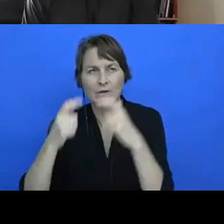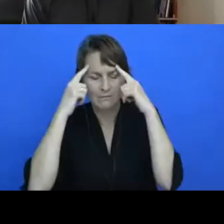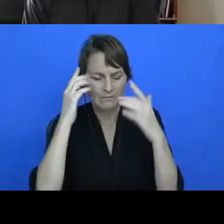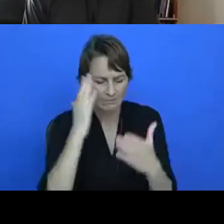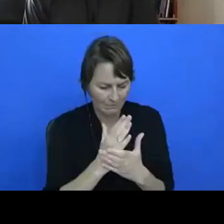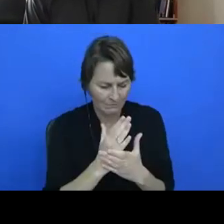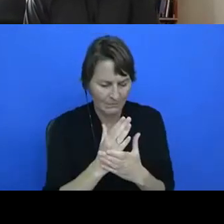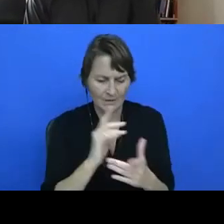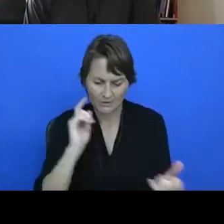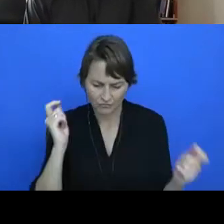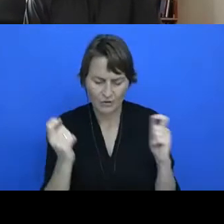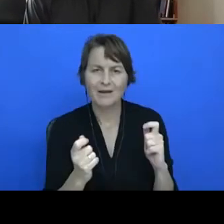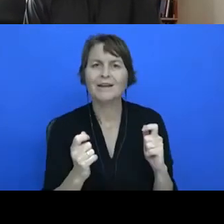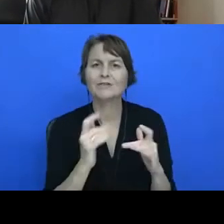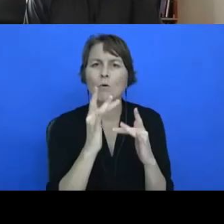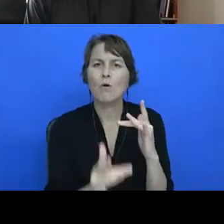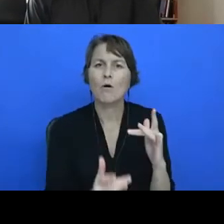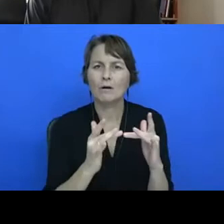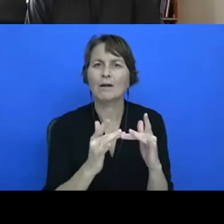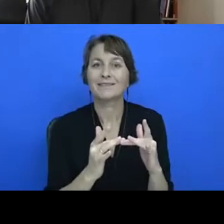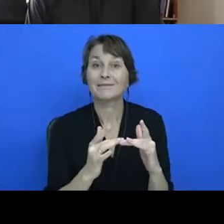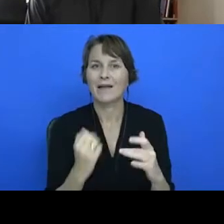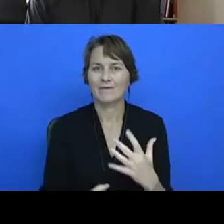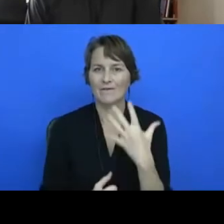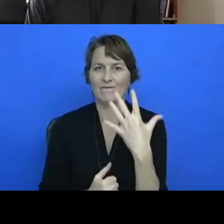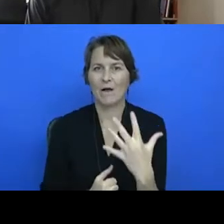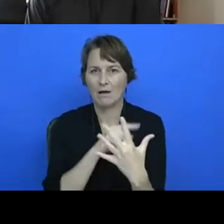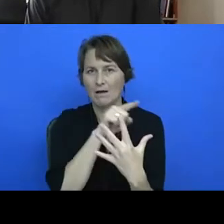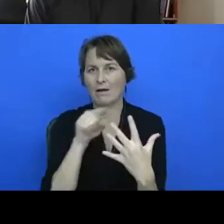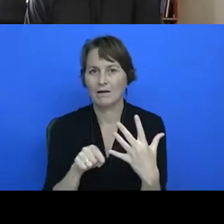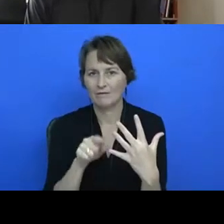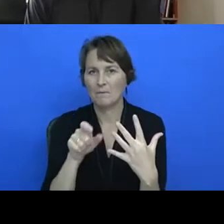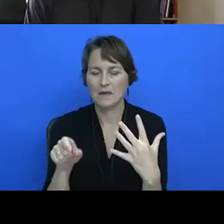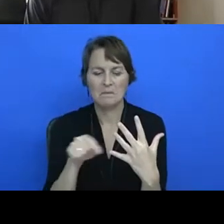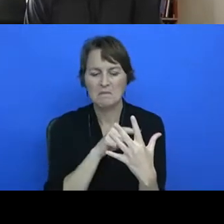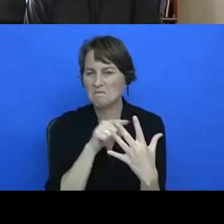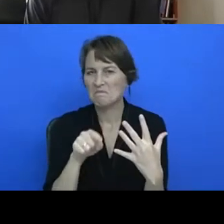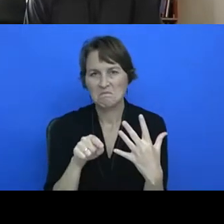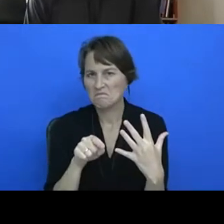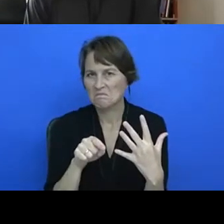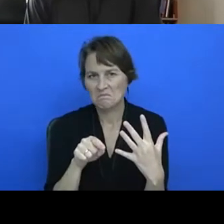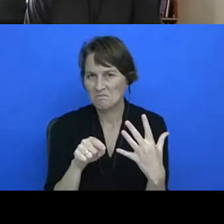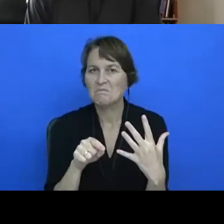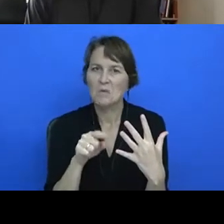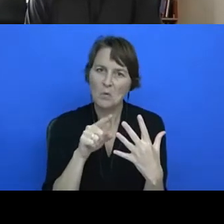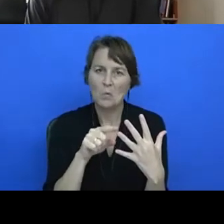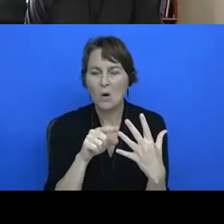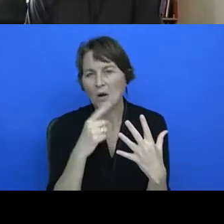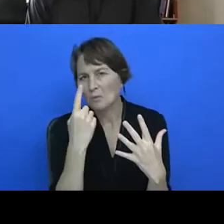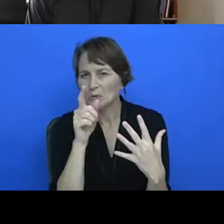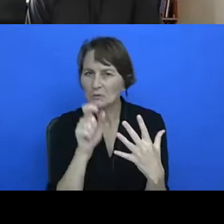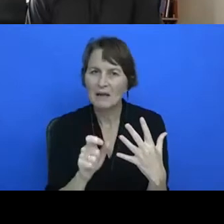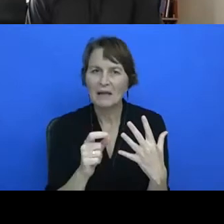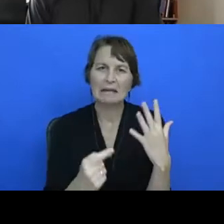one person, really very much a techie person in that sense, knowing what chat platform to